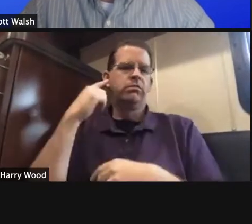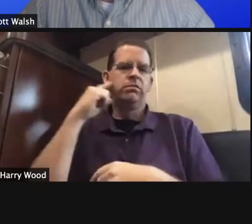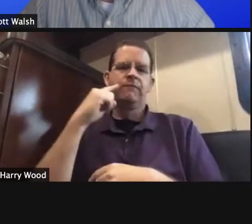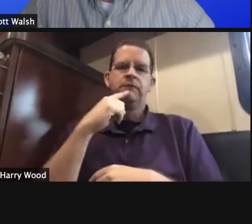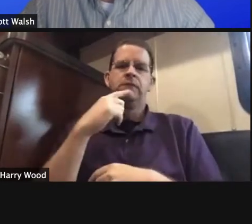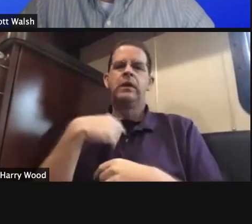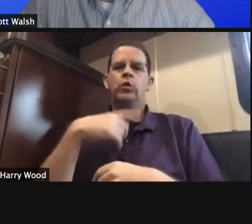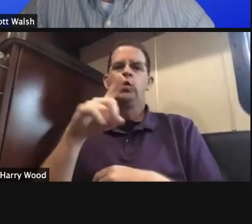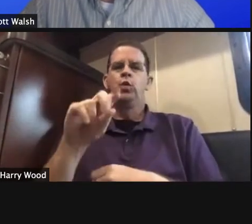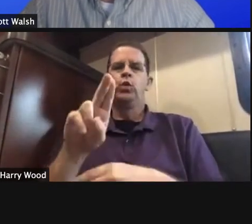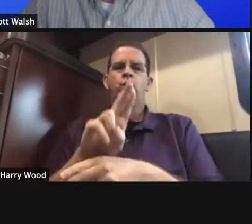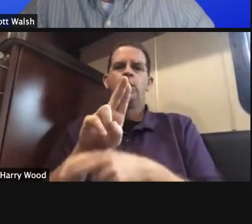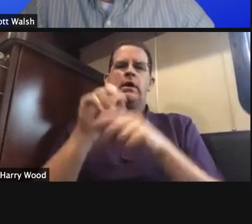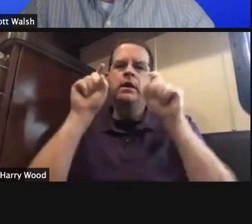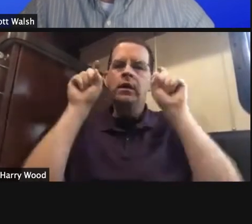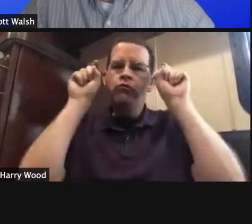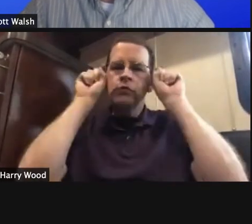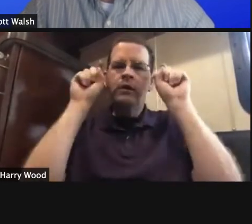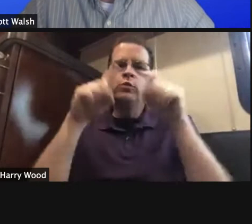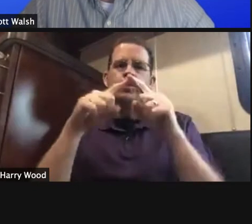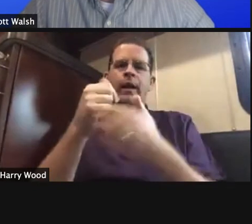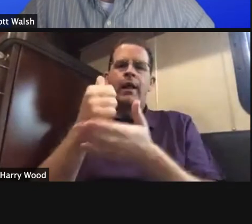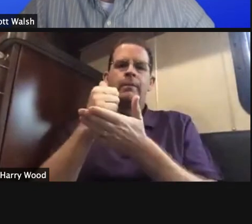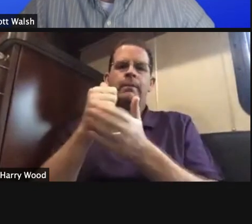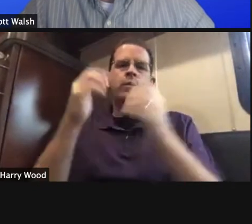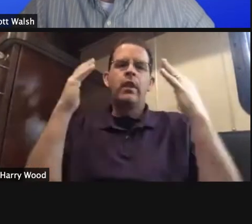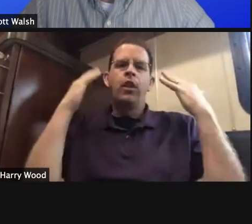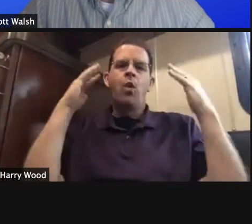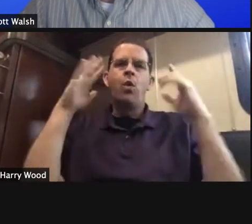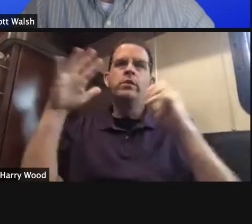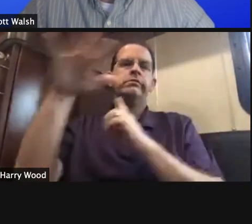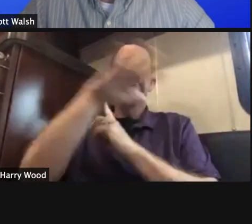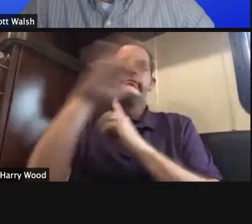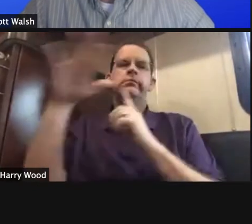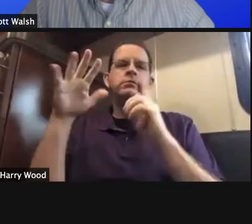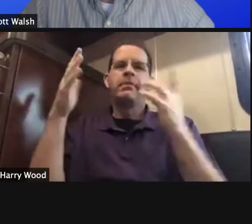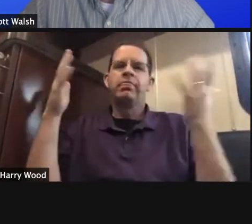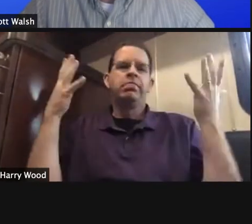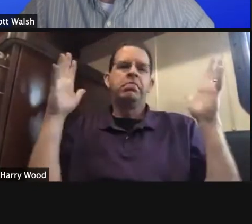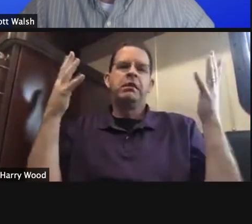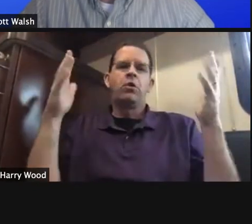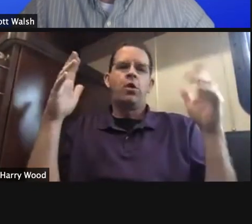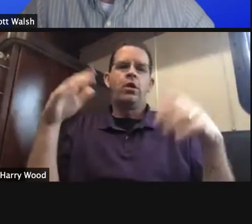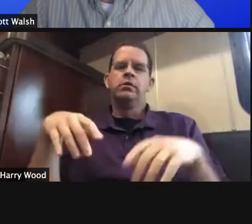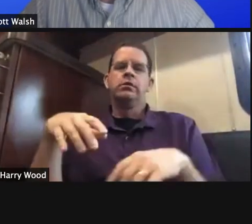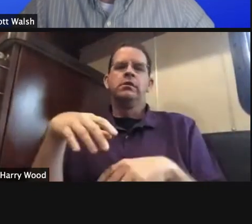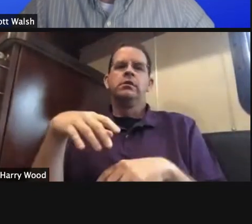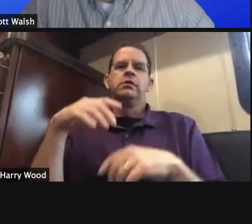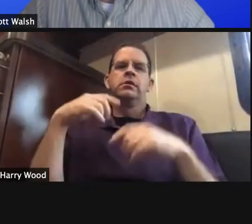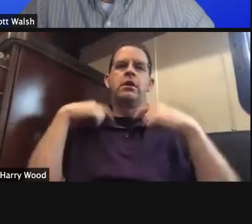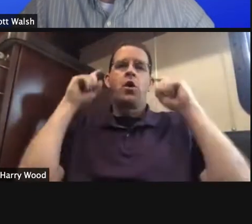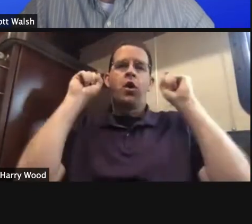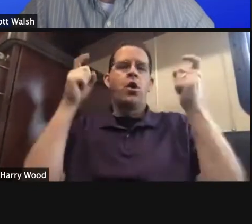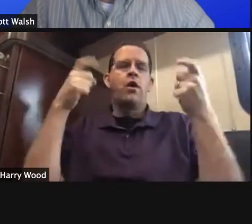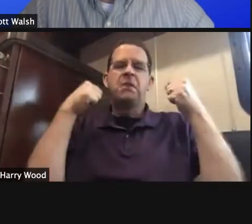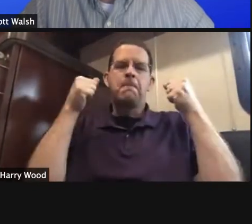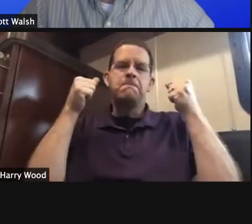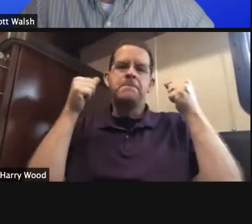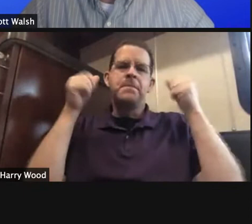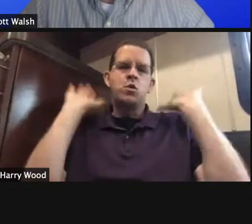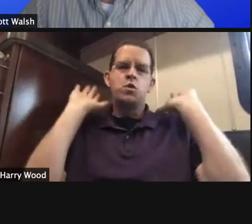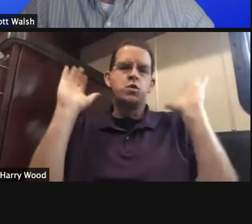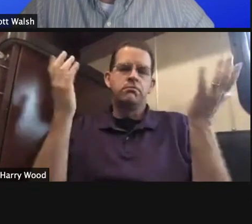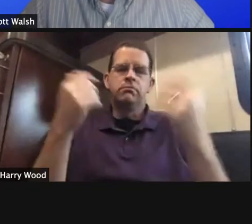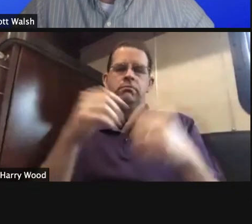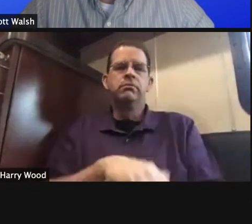you, they couldn't even measure it. I'm just profoundly deaf. Um, I do use hearing aids to help me with ambient noise and noise